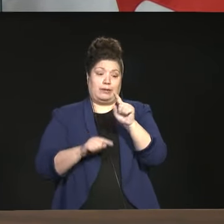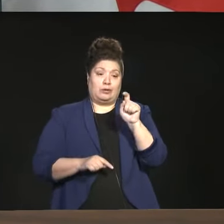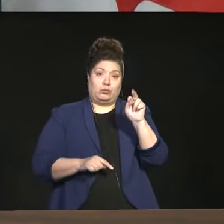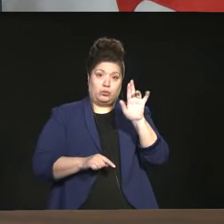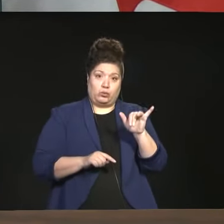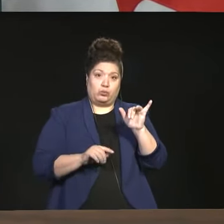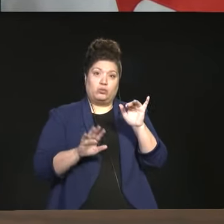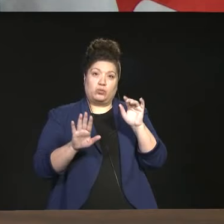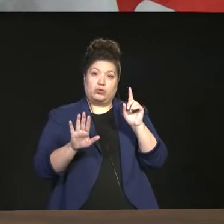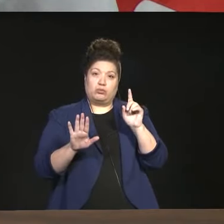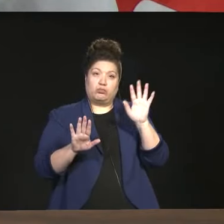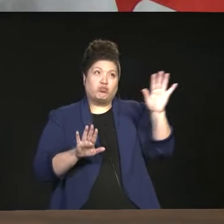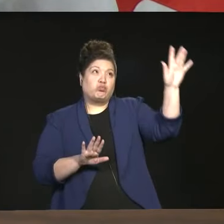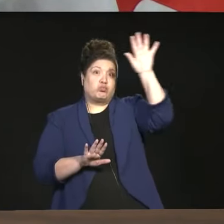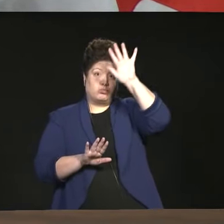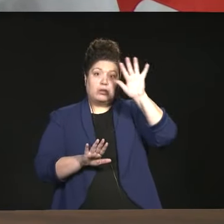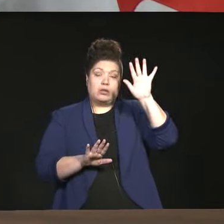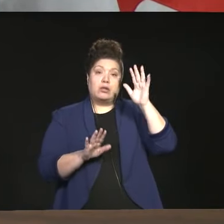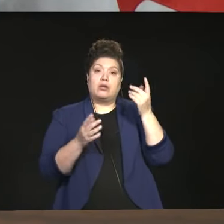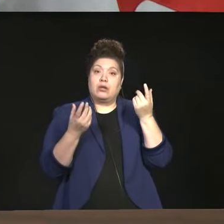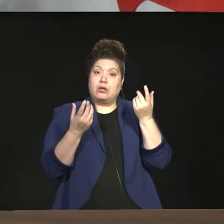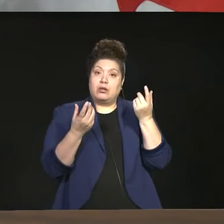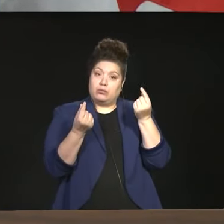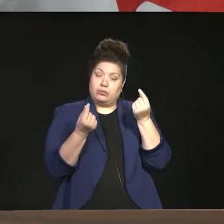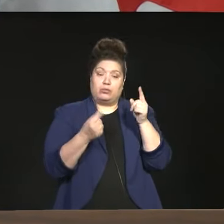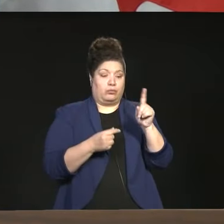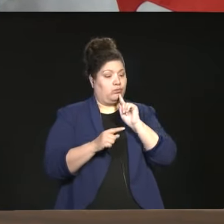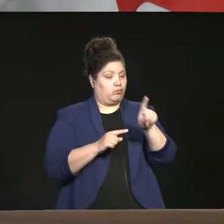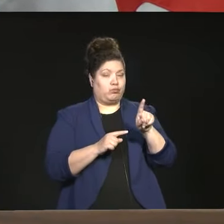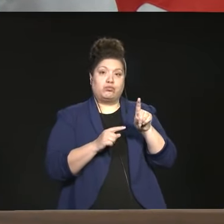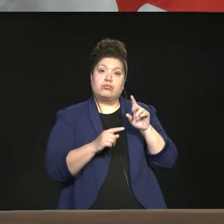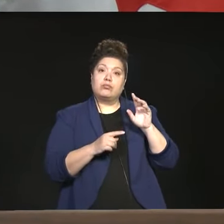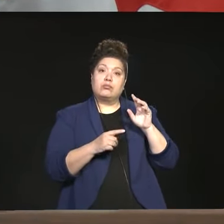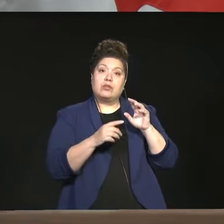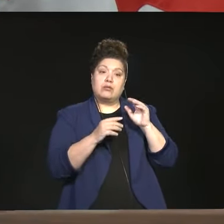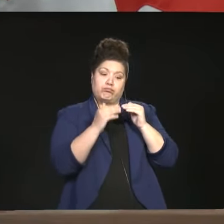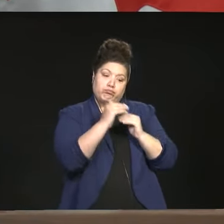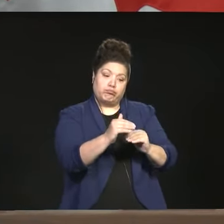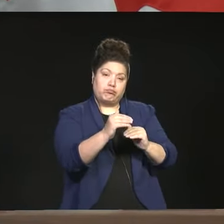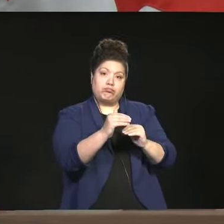imposing restrictions on travel from outside the province and territory.